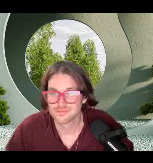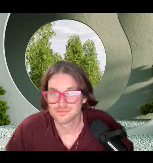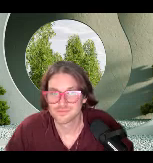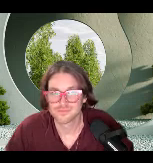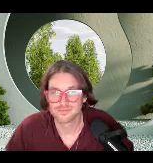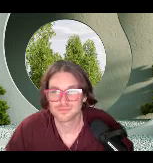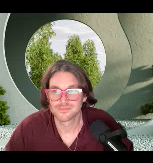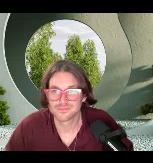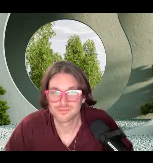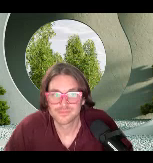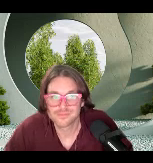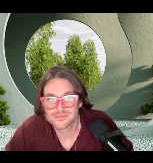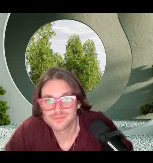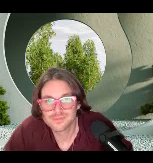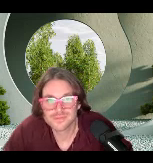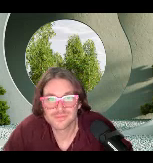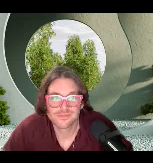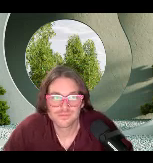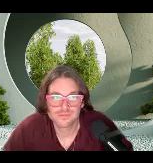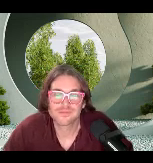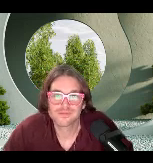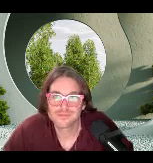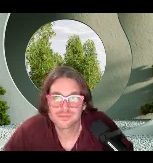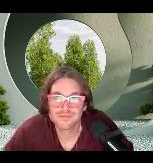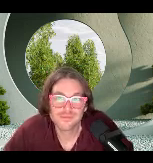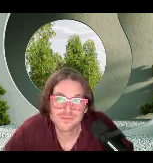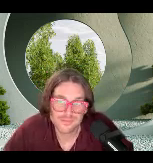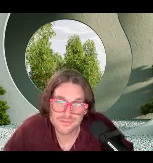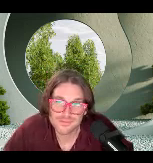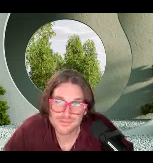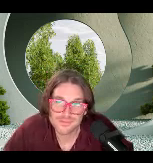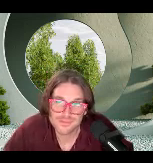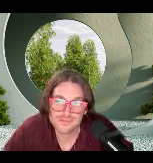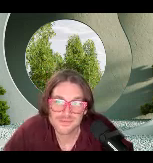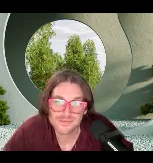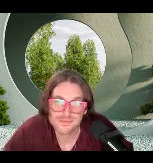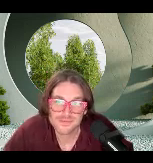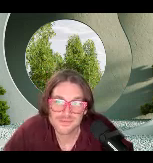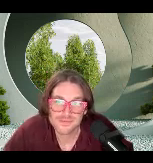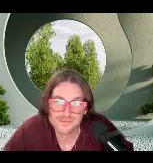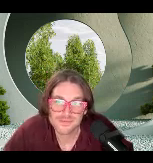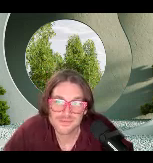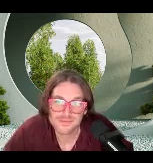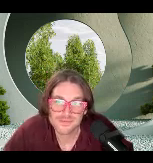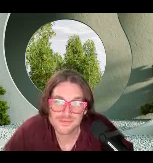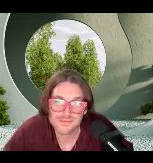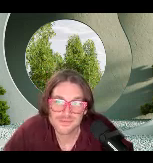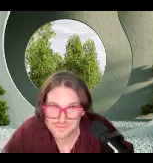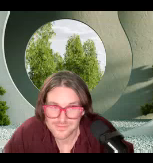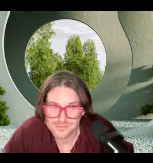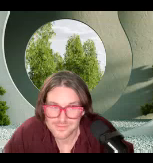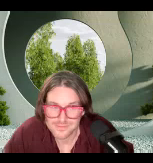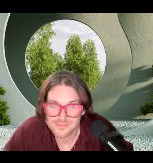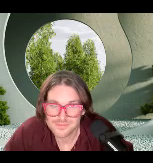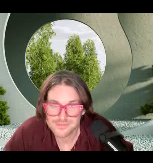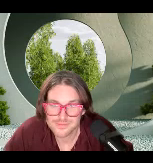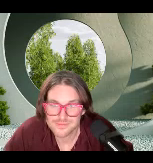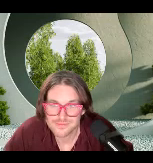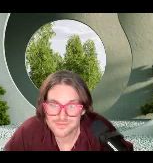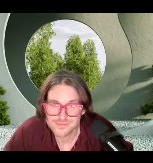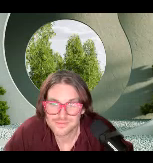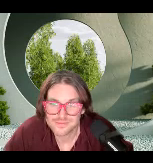says click here for UDL overview video, oh, I want to watch that, I know to click. But for the ones that just say click here, click